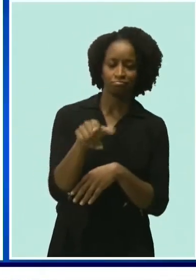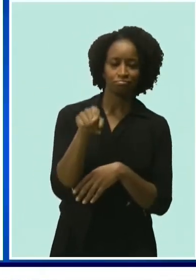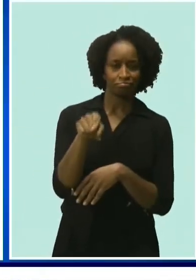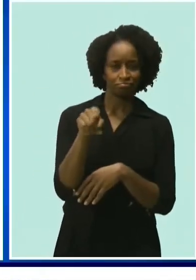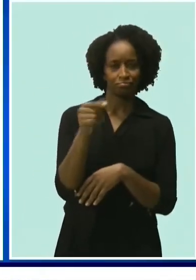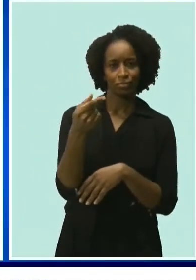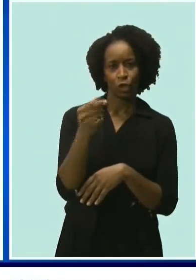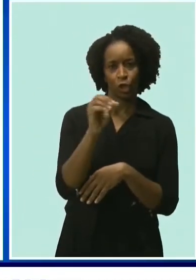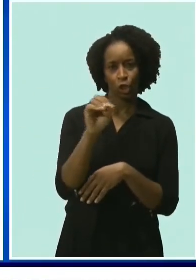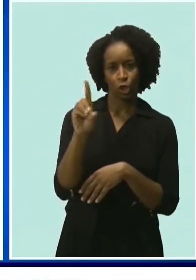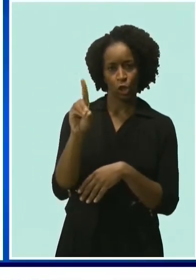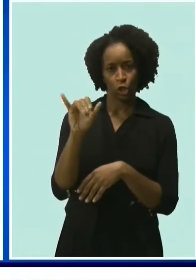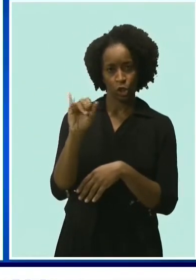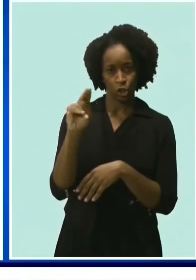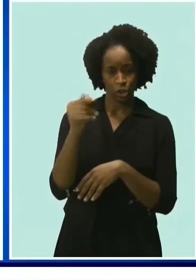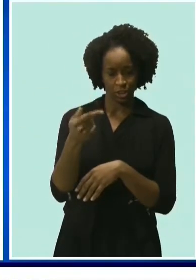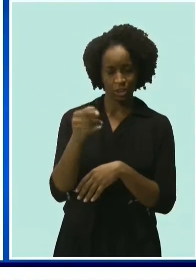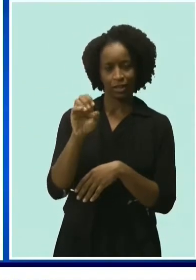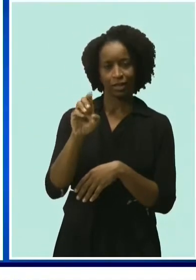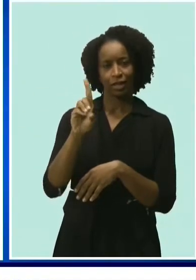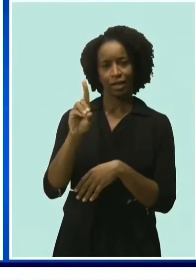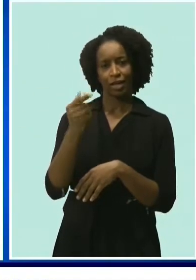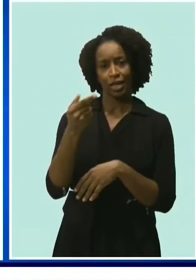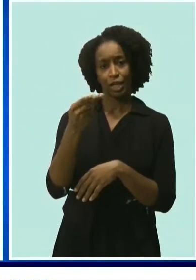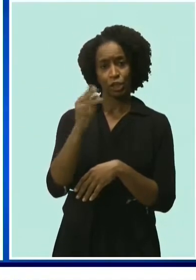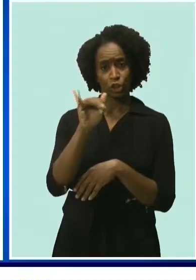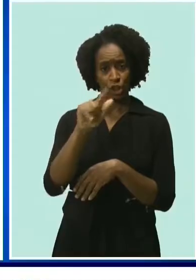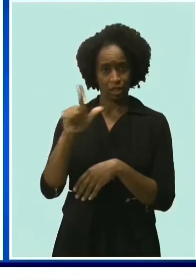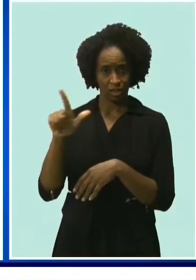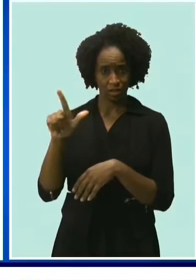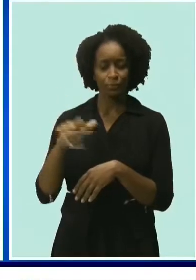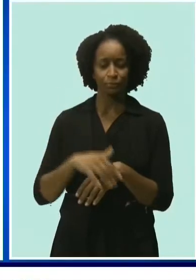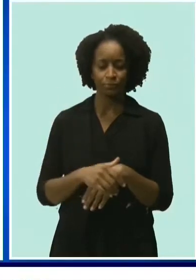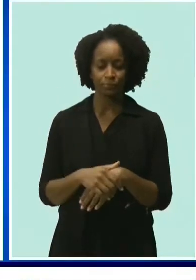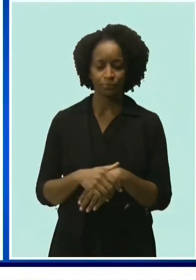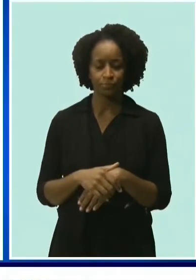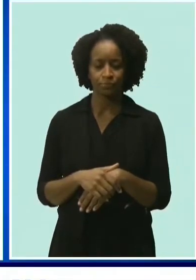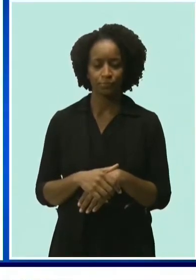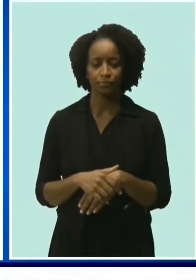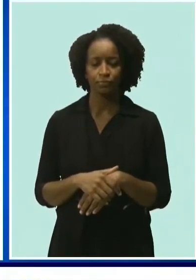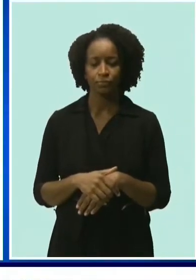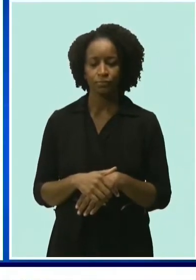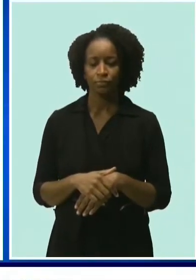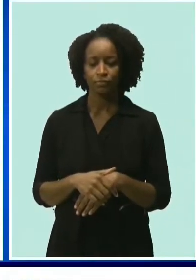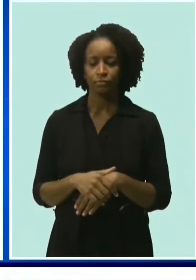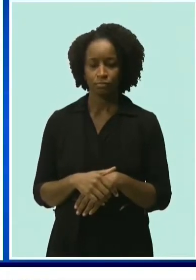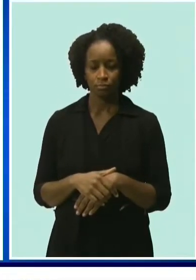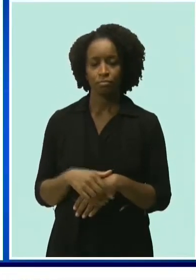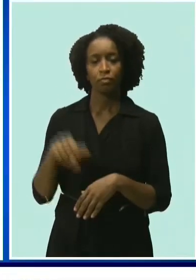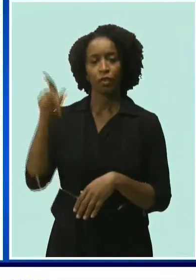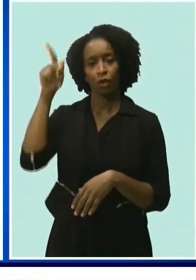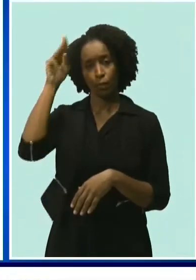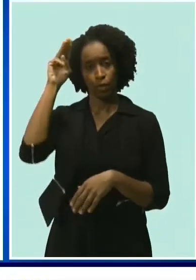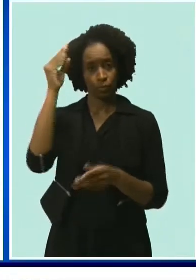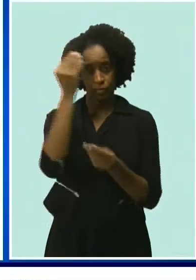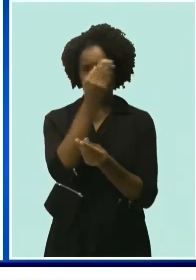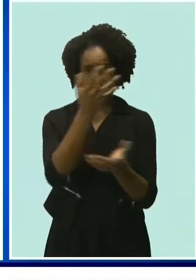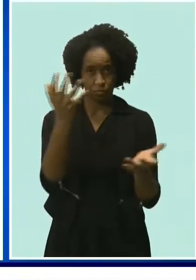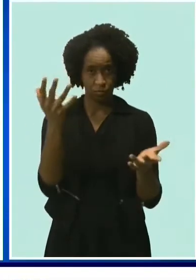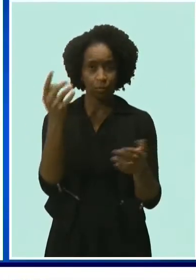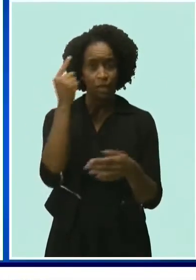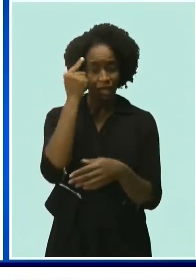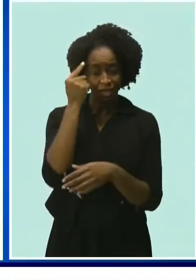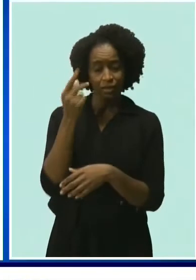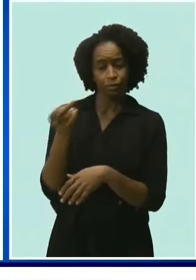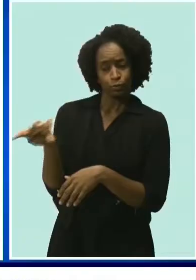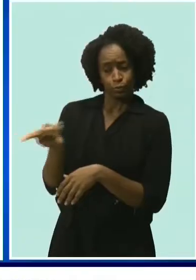ministers and tasked them with the job of continuing to do the country proud. Prime Minister Motley says she believes Ministers Cummins